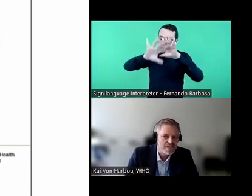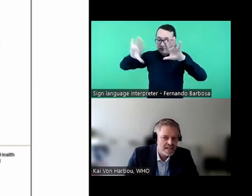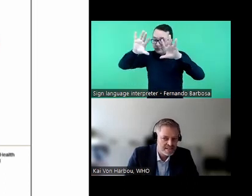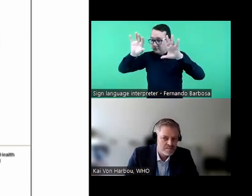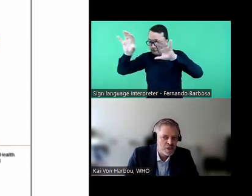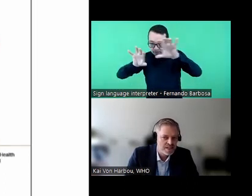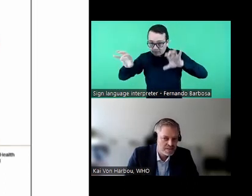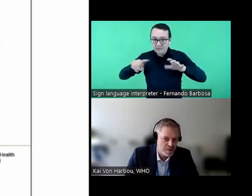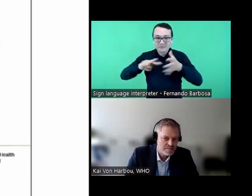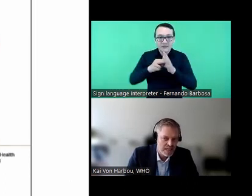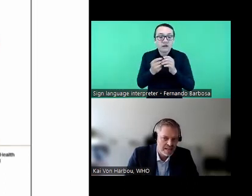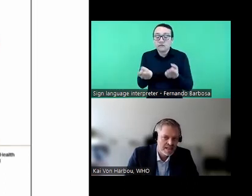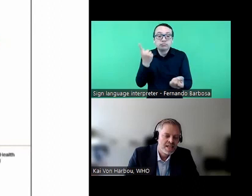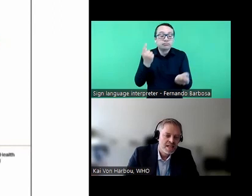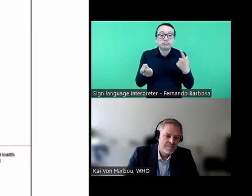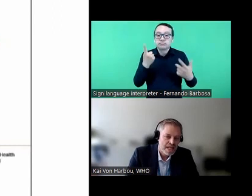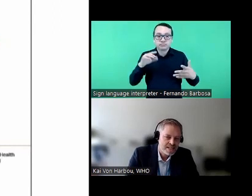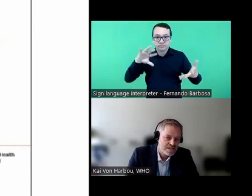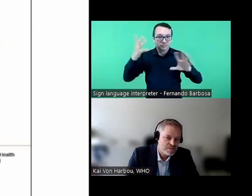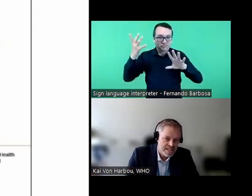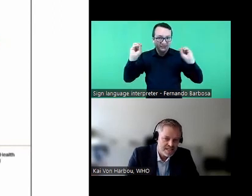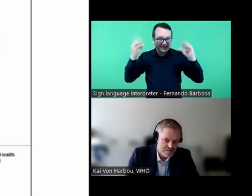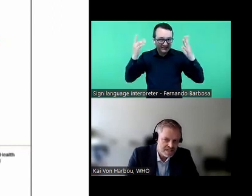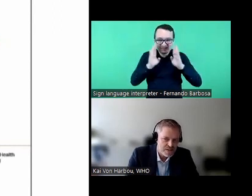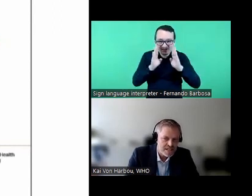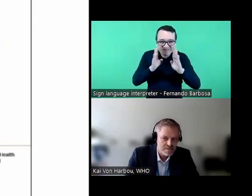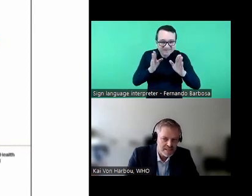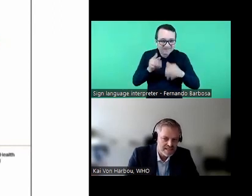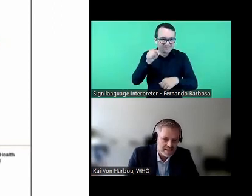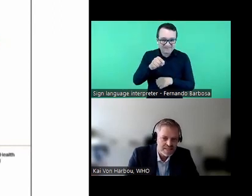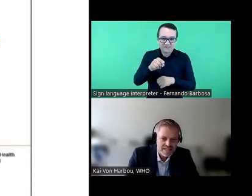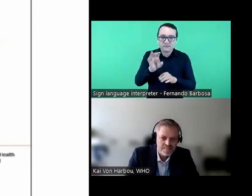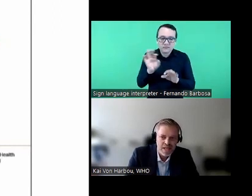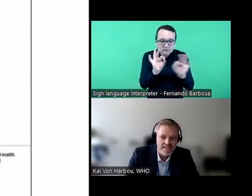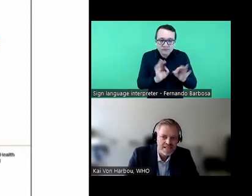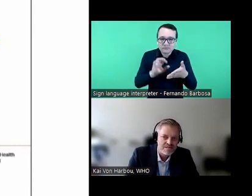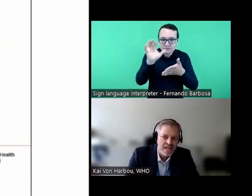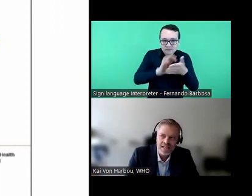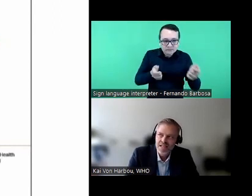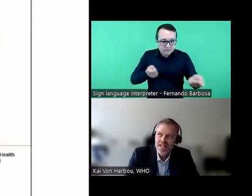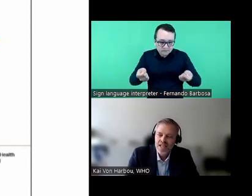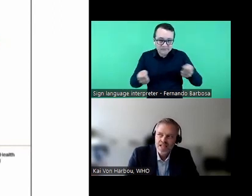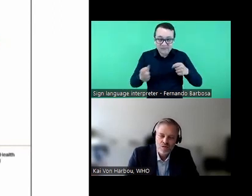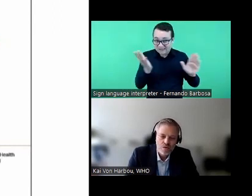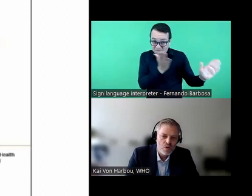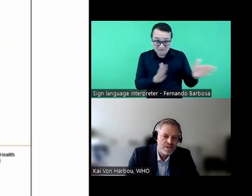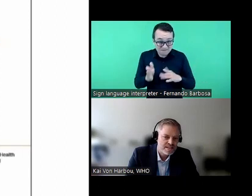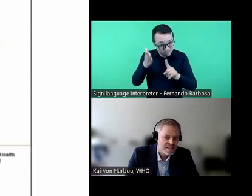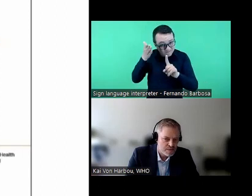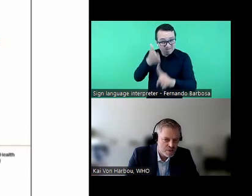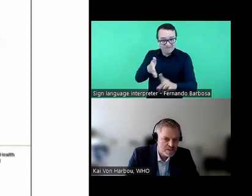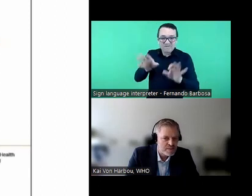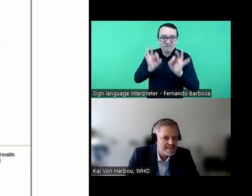of multi-hazard emergency response plan. Based on the results of the strategic risk assessment, these plans define the